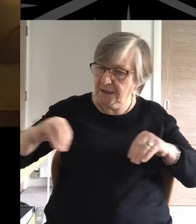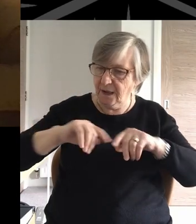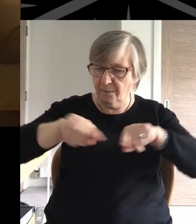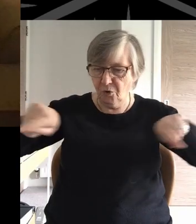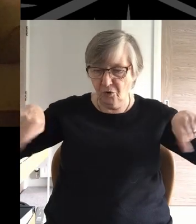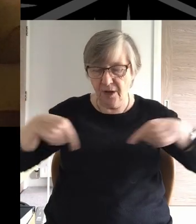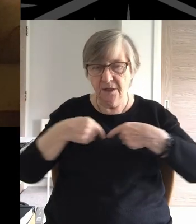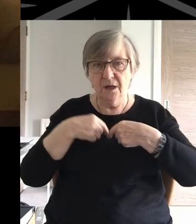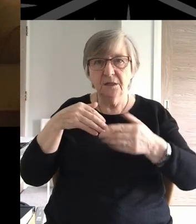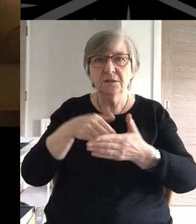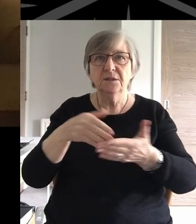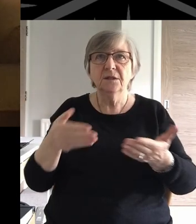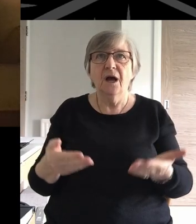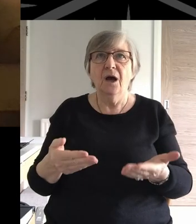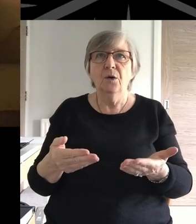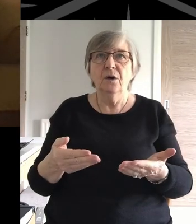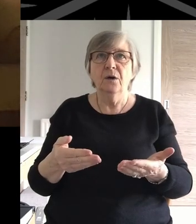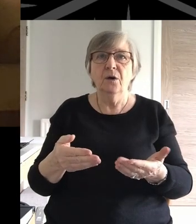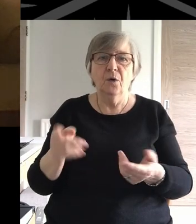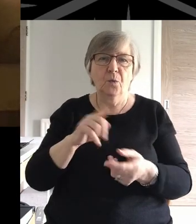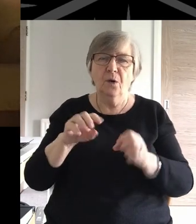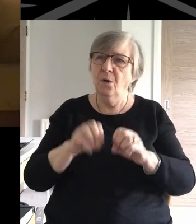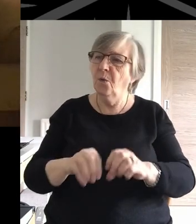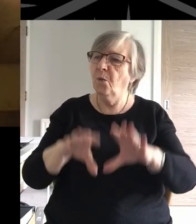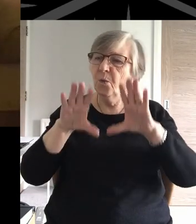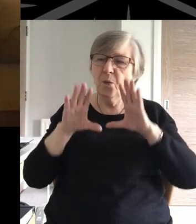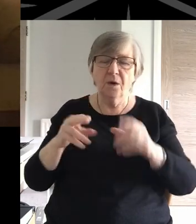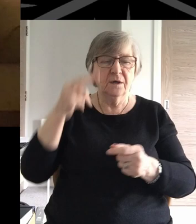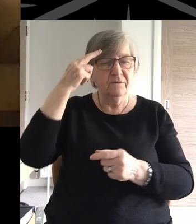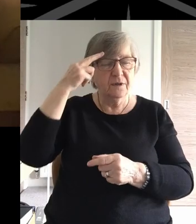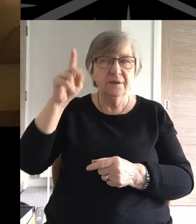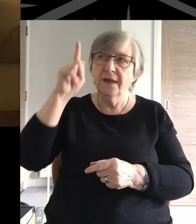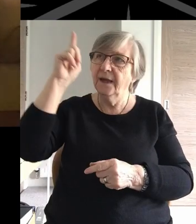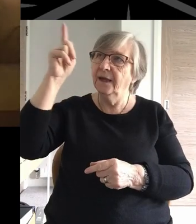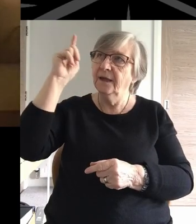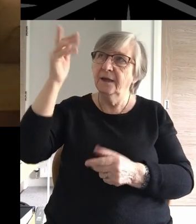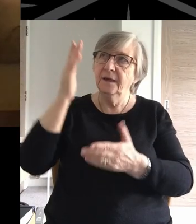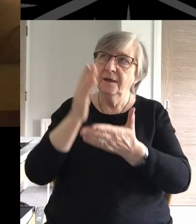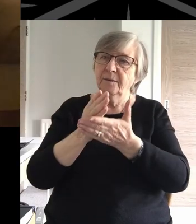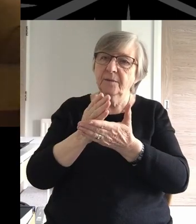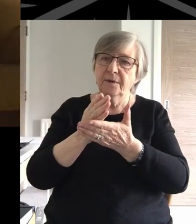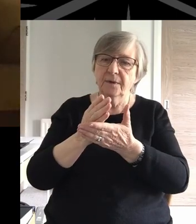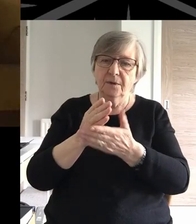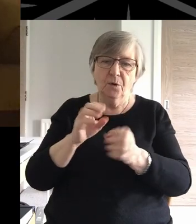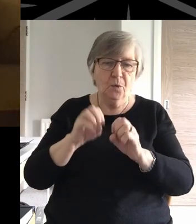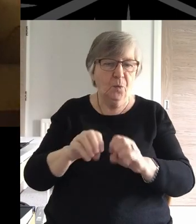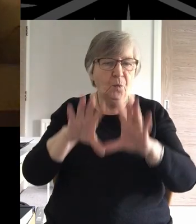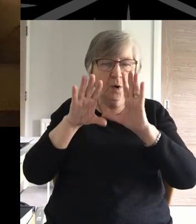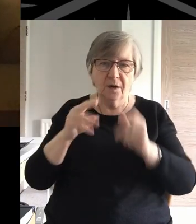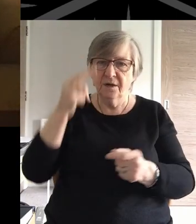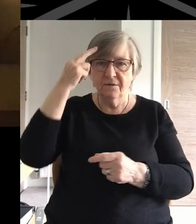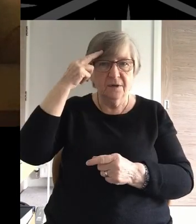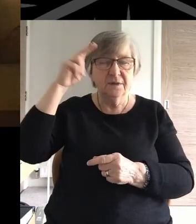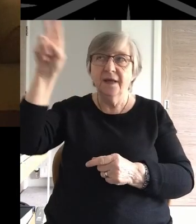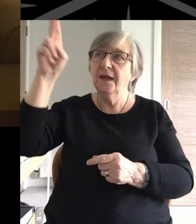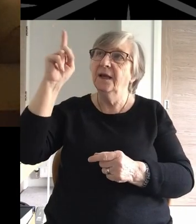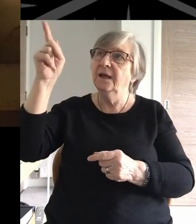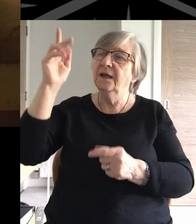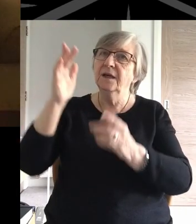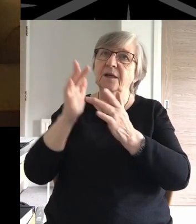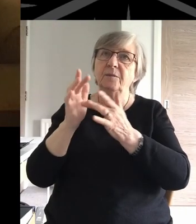separate us now? What a wonderful name it is. What a wonderful name it